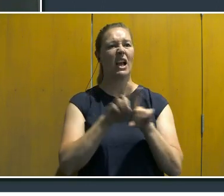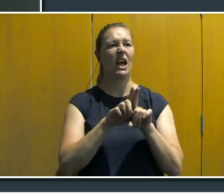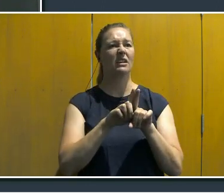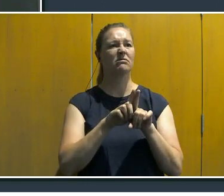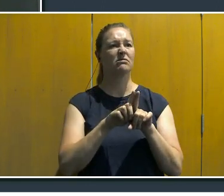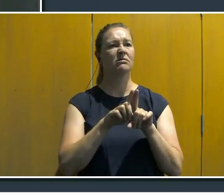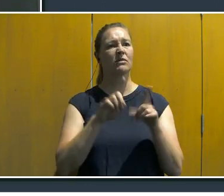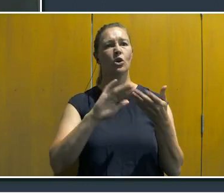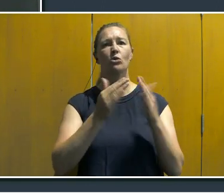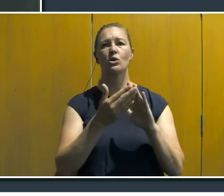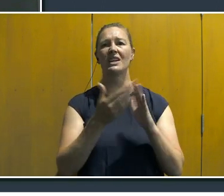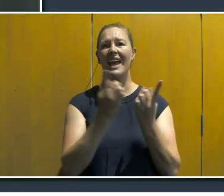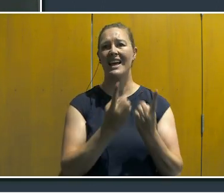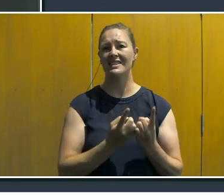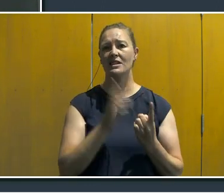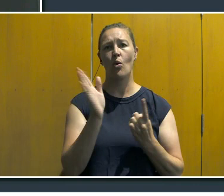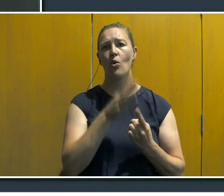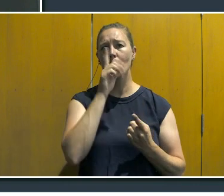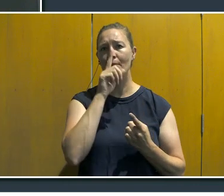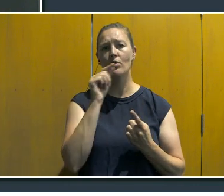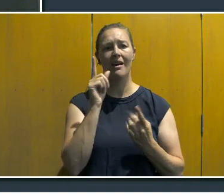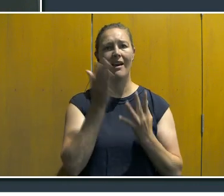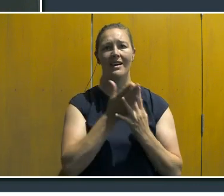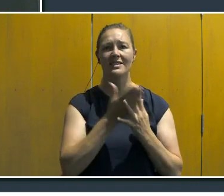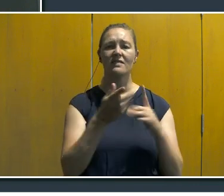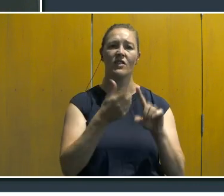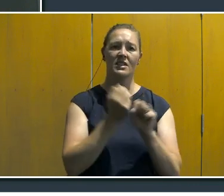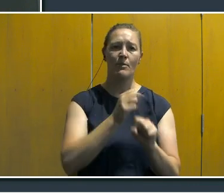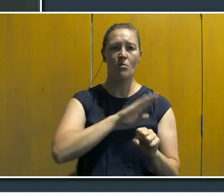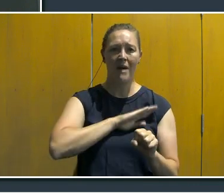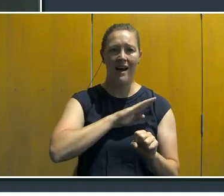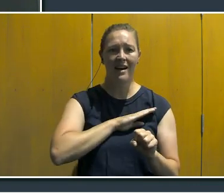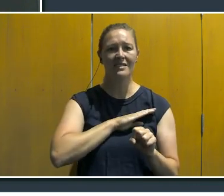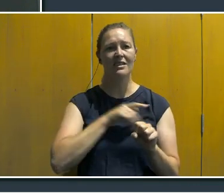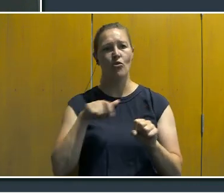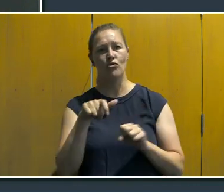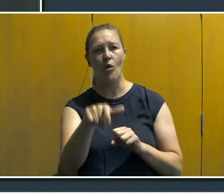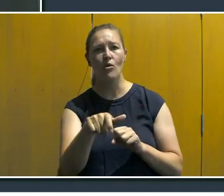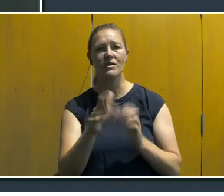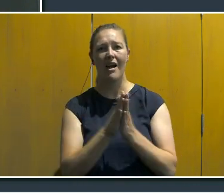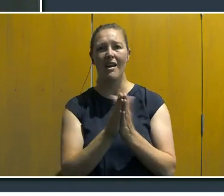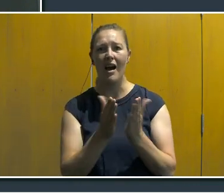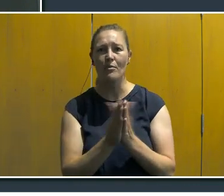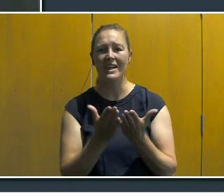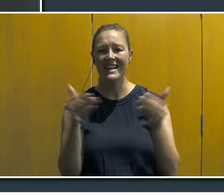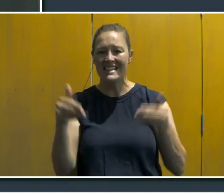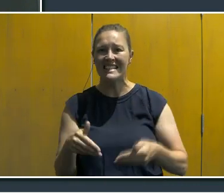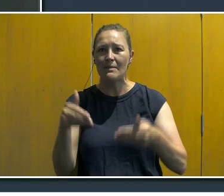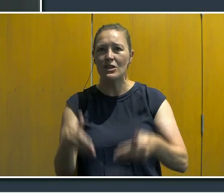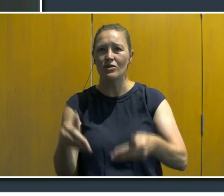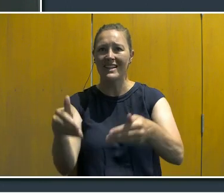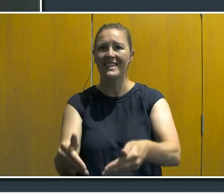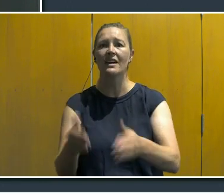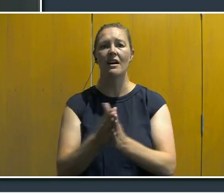that everybody has access to, so parks and reserves, roading, library, cemeteries, public